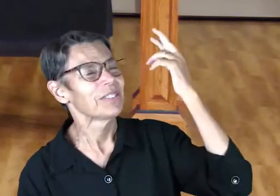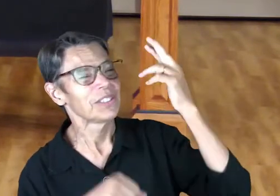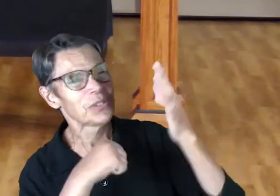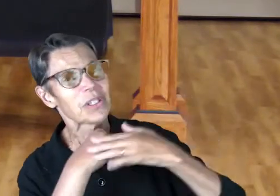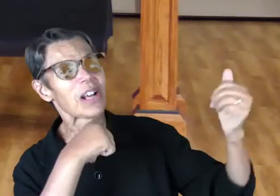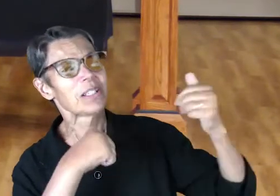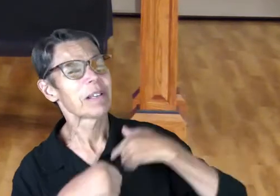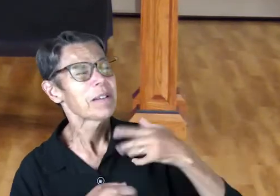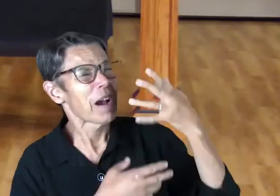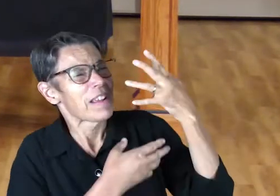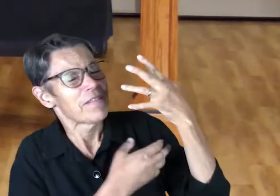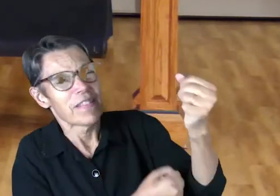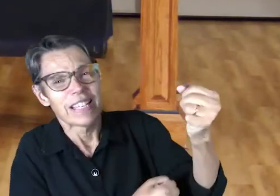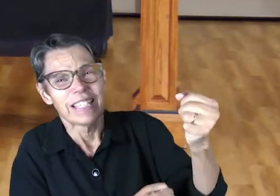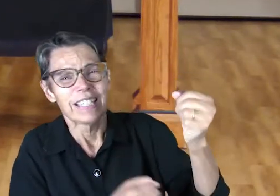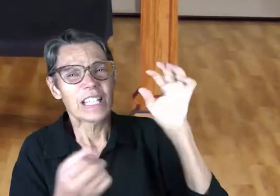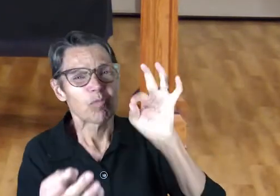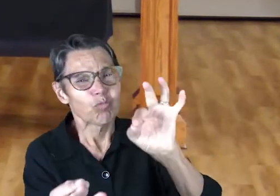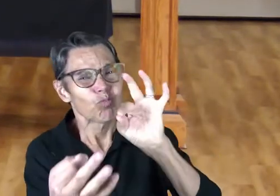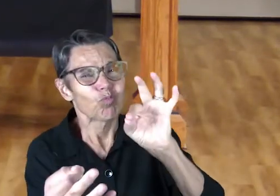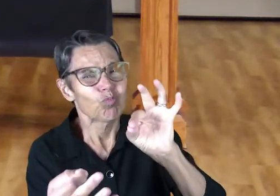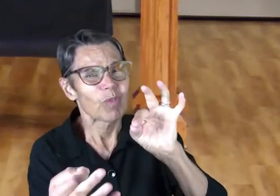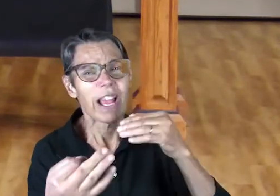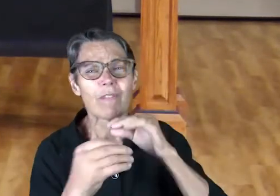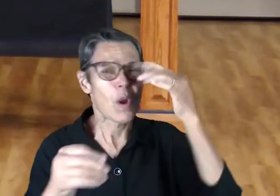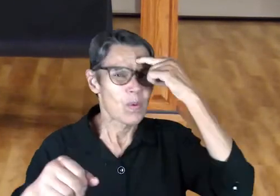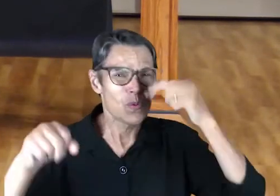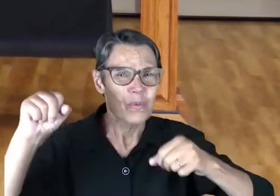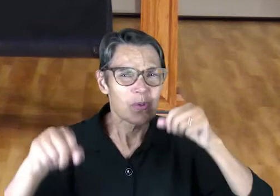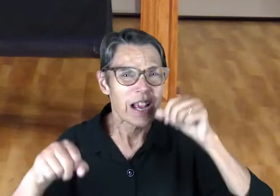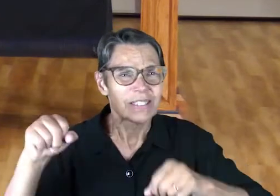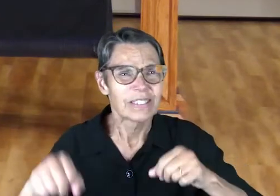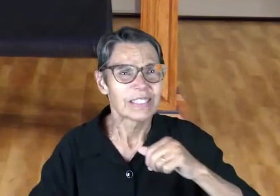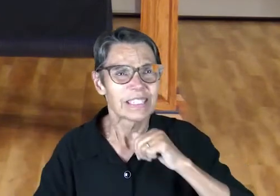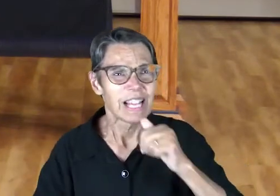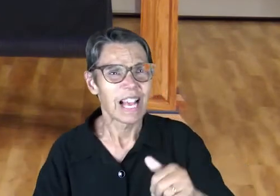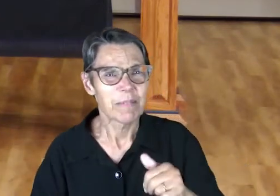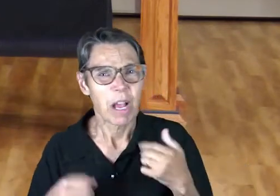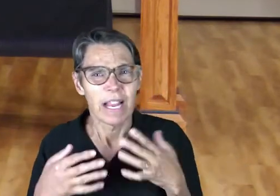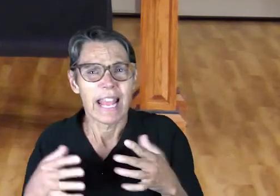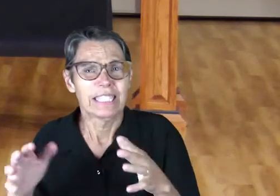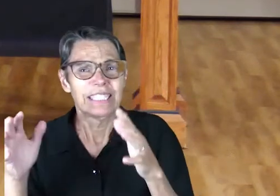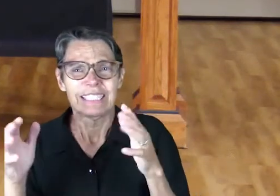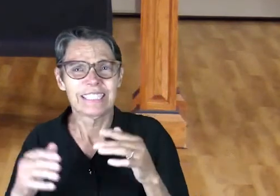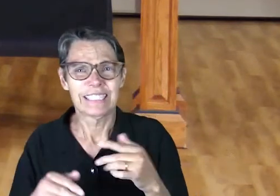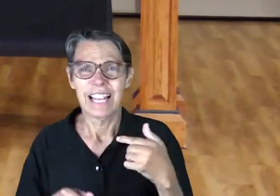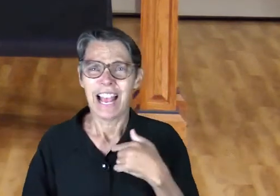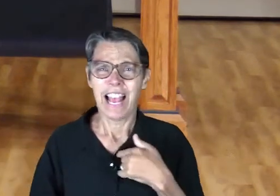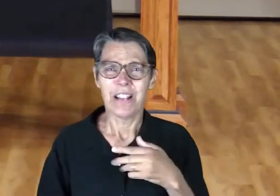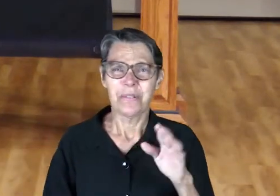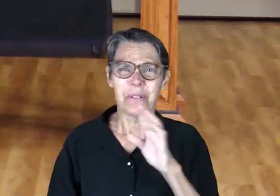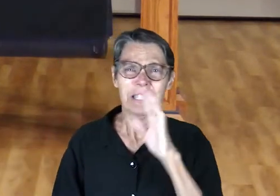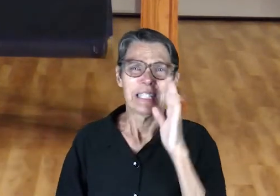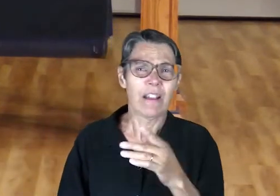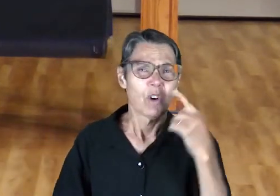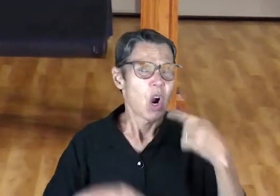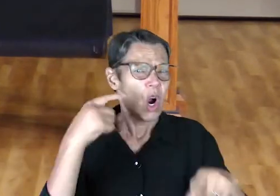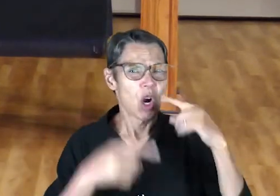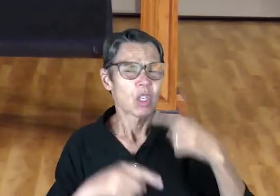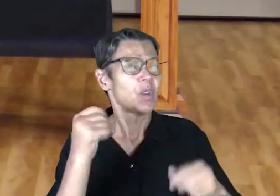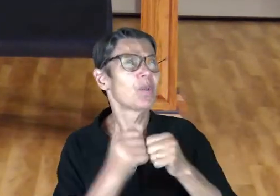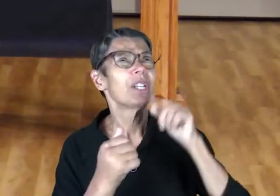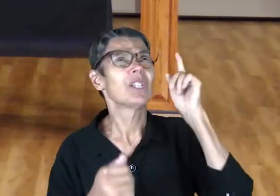with you. Of course, that's why you called me, because my faith is all put together, because I have no doubts, because I'm not filled with anxiety,